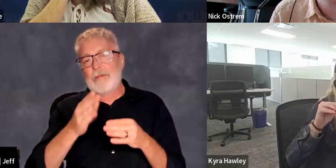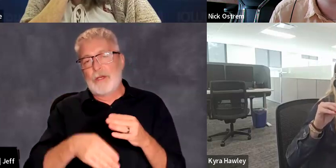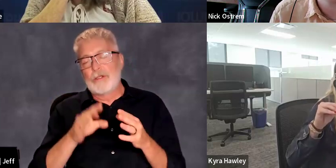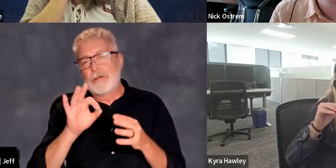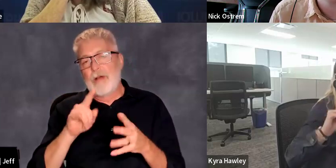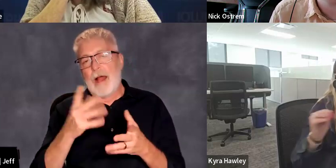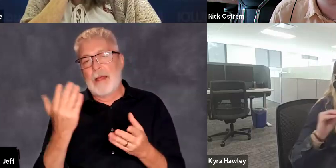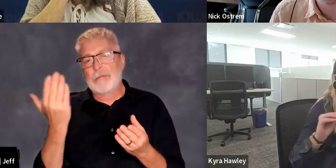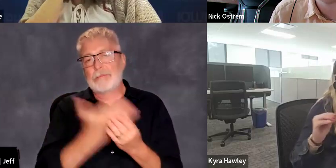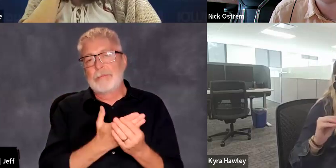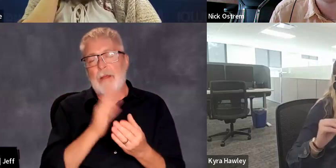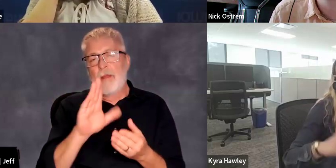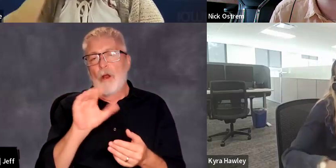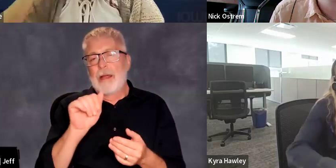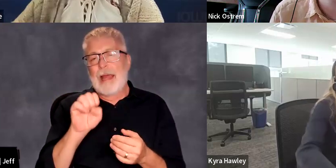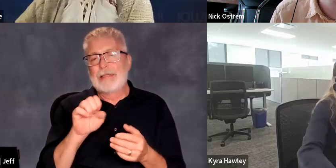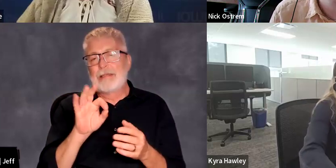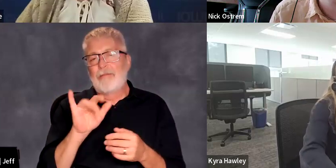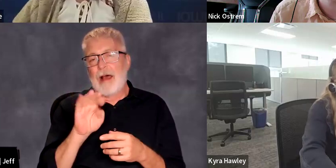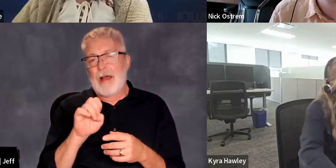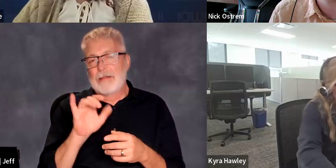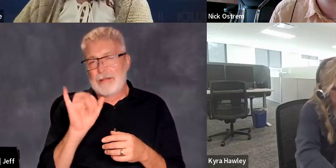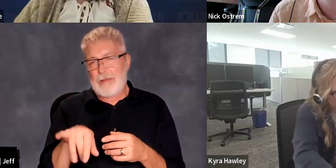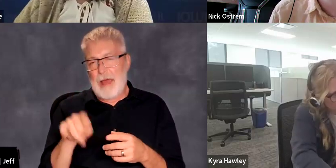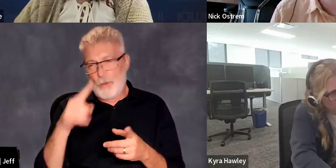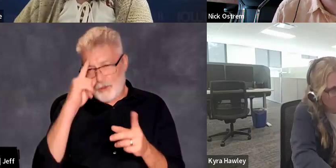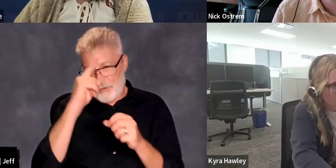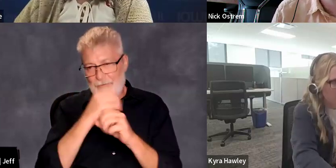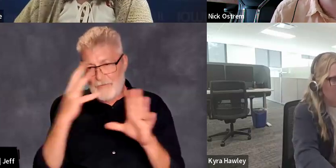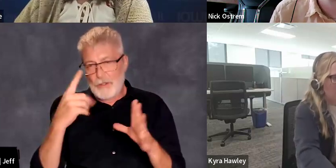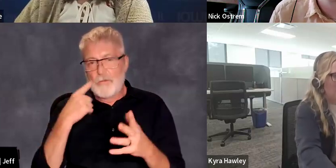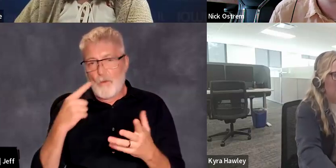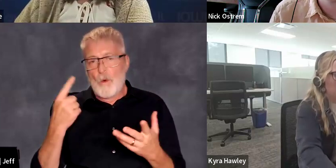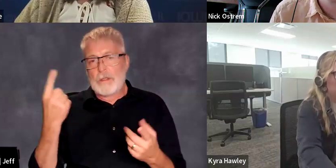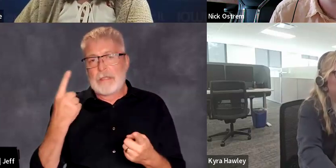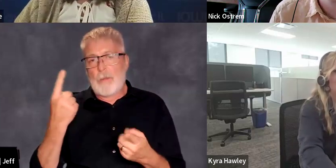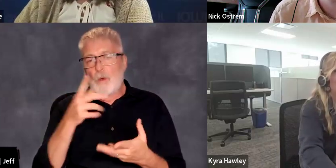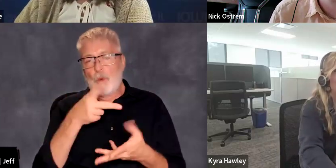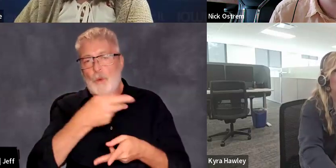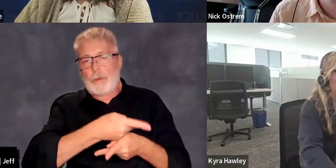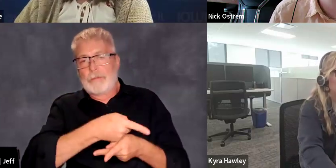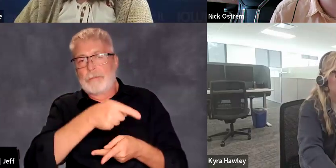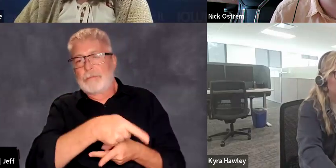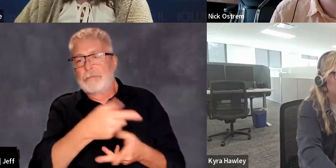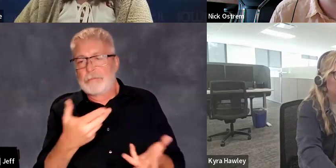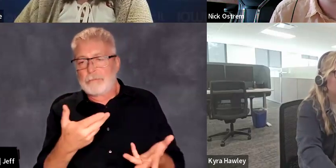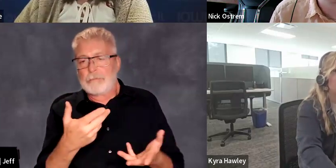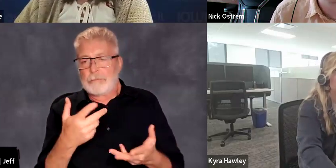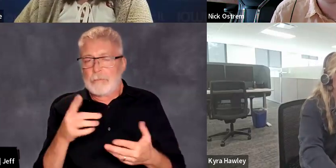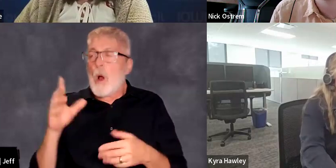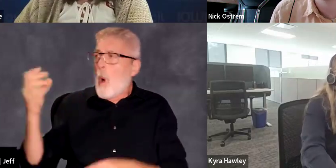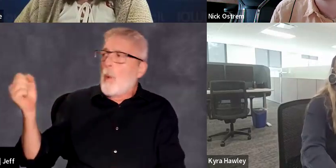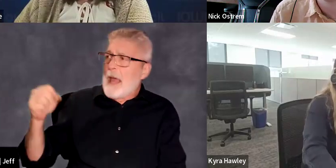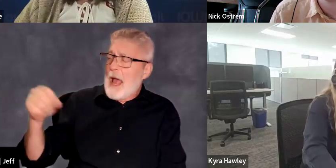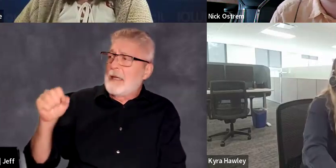in their case Yeah. file. Is that kind of what you envision for someone who maybe has some extra support in their life?